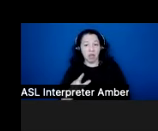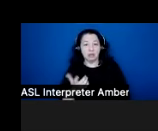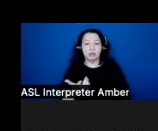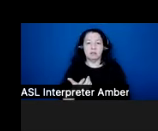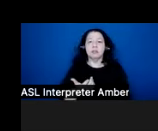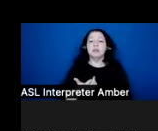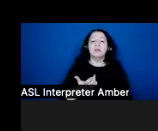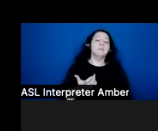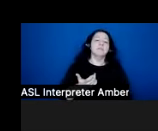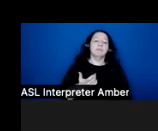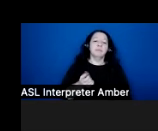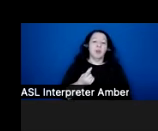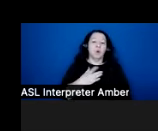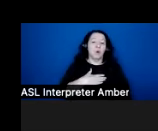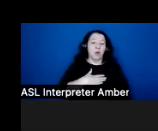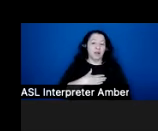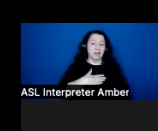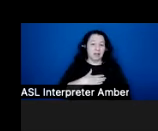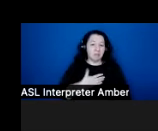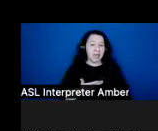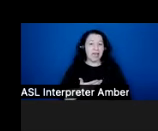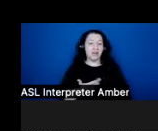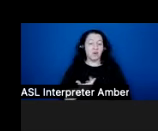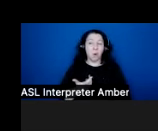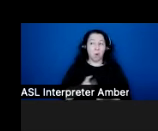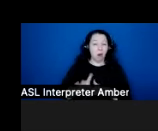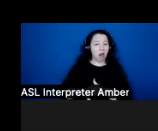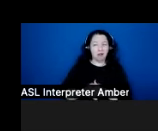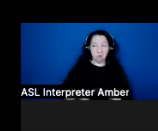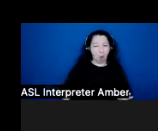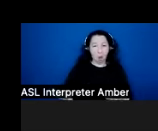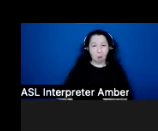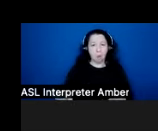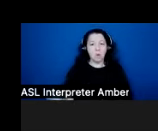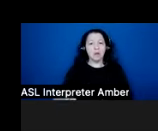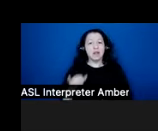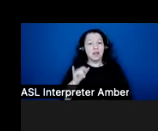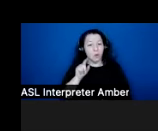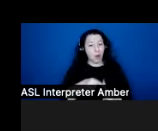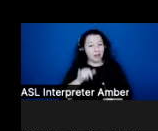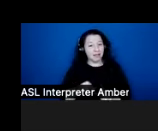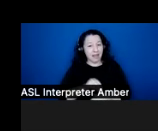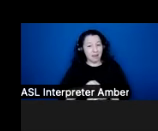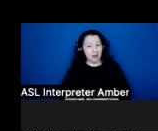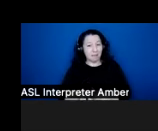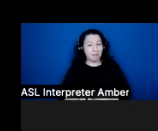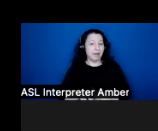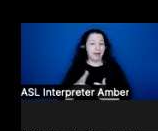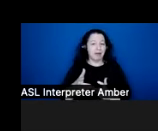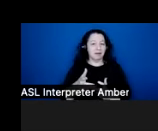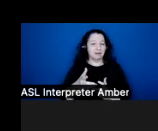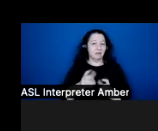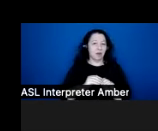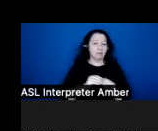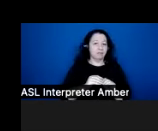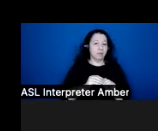or implicitly affects an individual's employment, unreasonably interferes with an individual's work performance, or creates